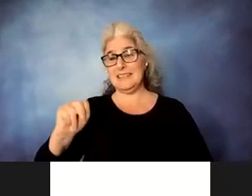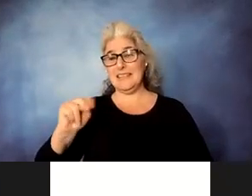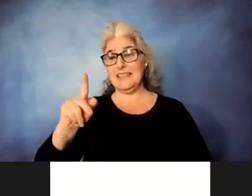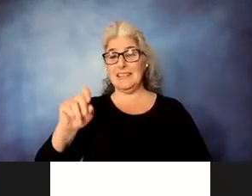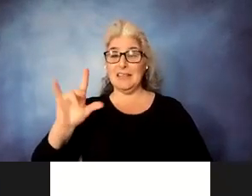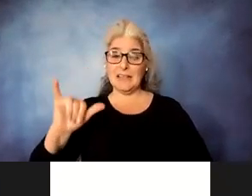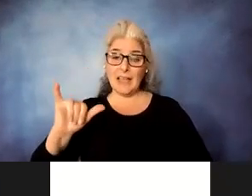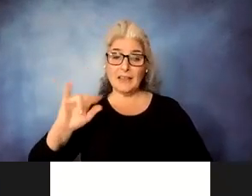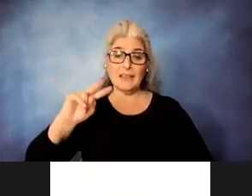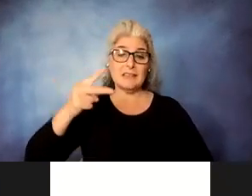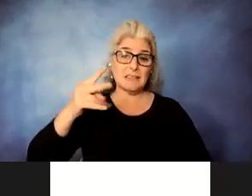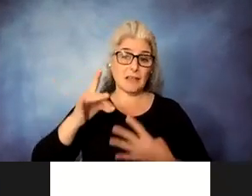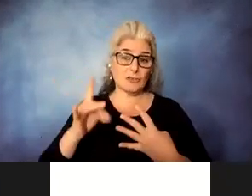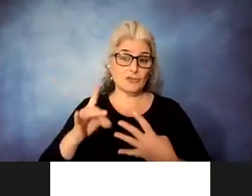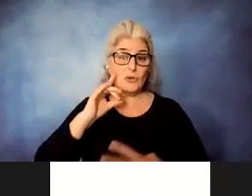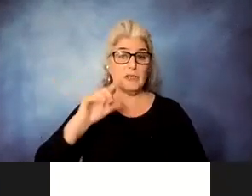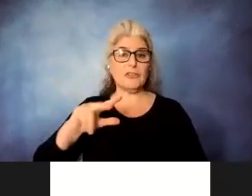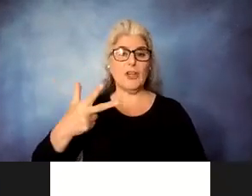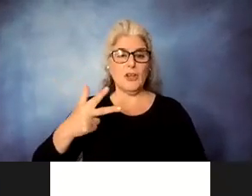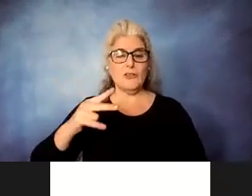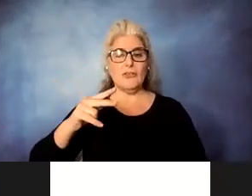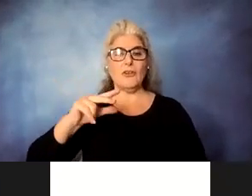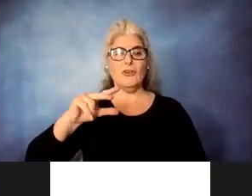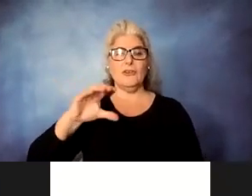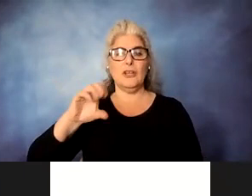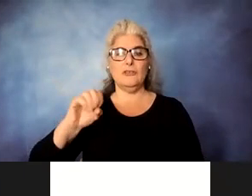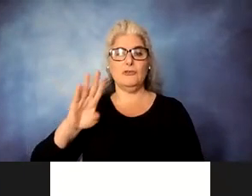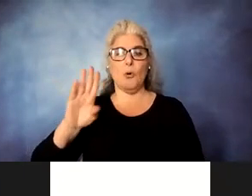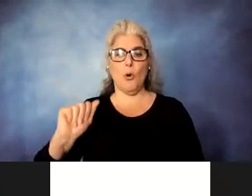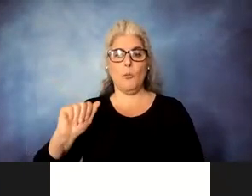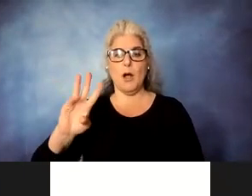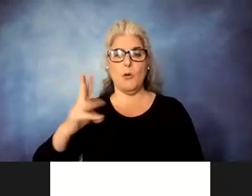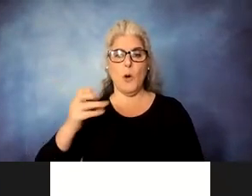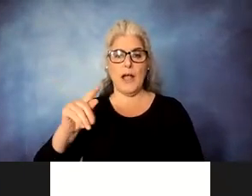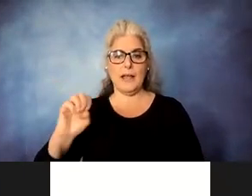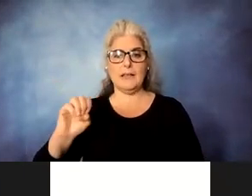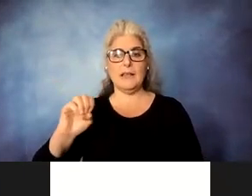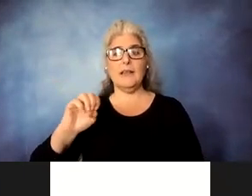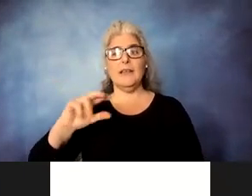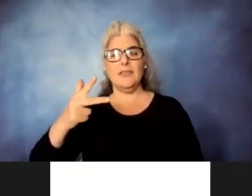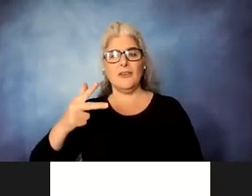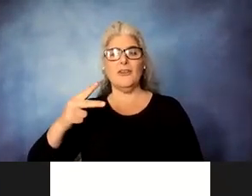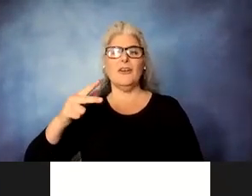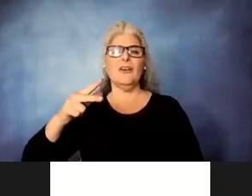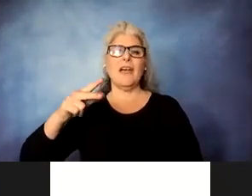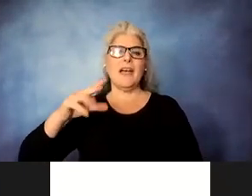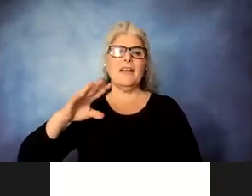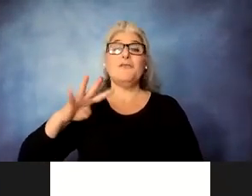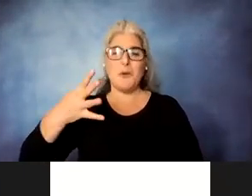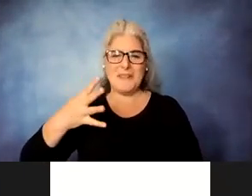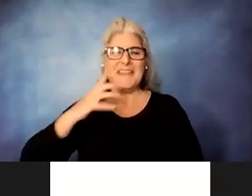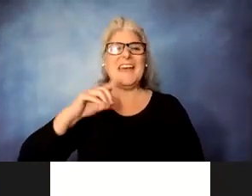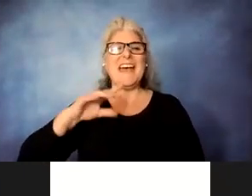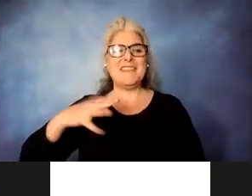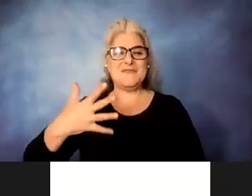as my third choice. Oba White as my fourth choice. And Jess Allen as my fifth choice. And remember, the AutoMark just marks